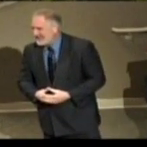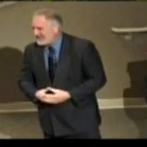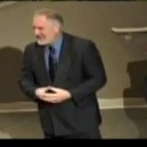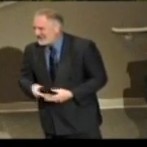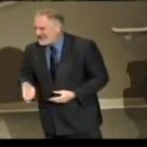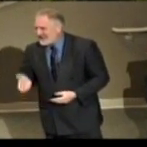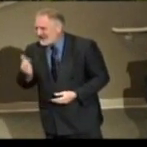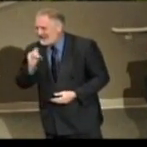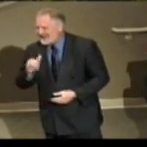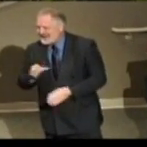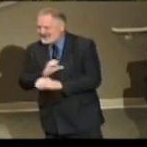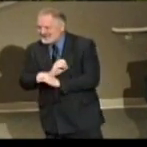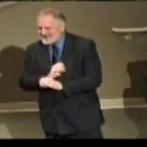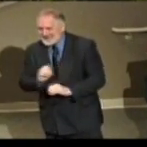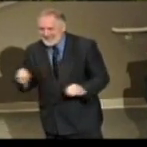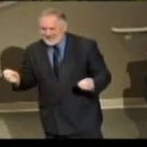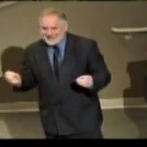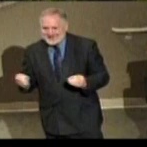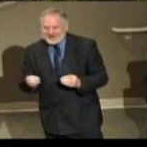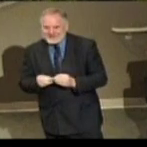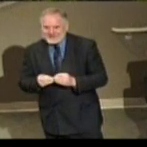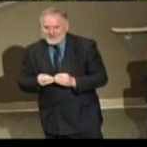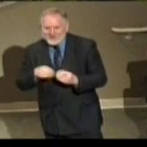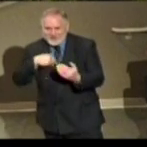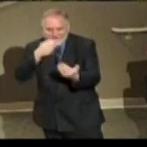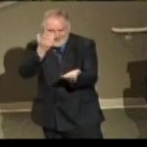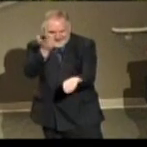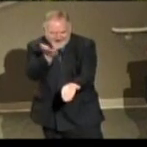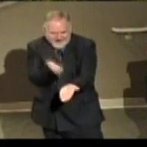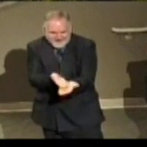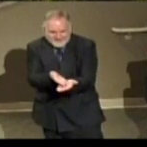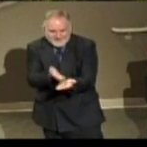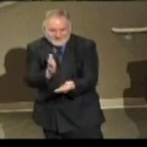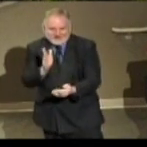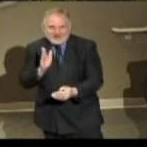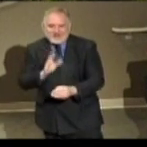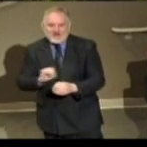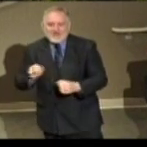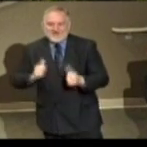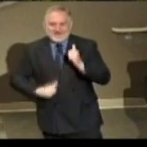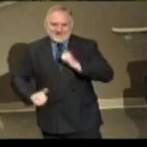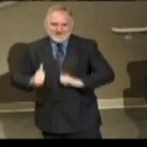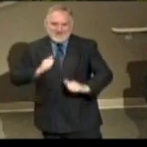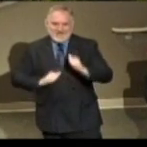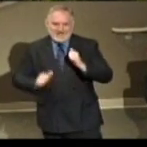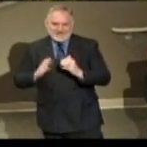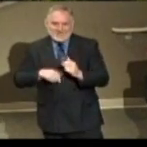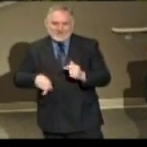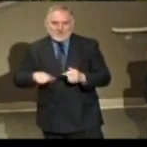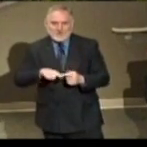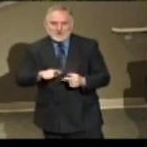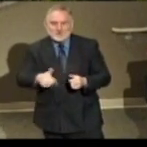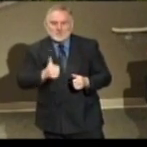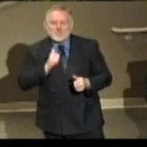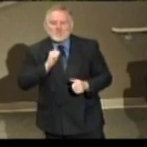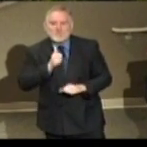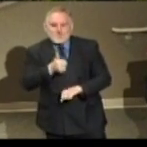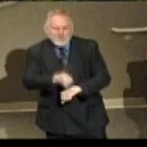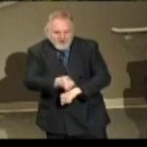There is nothing more evidence of an act than when you blame